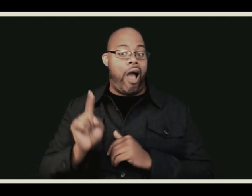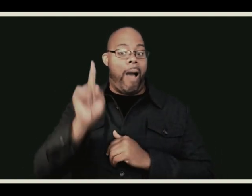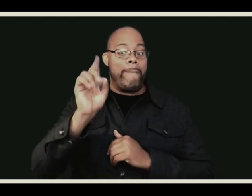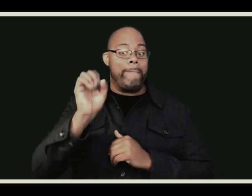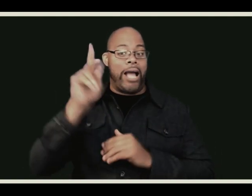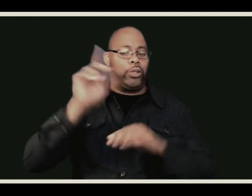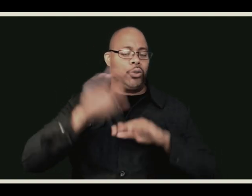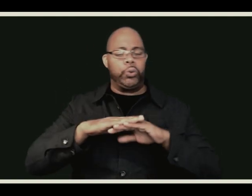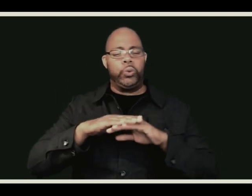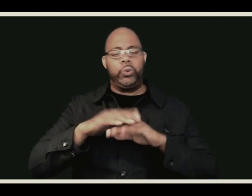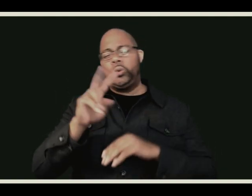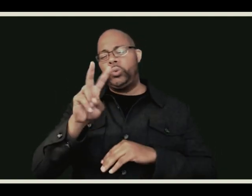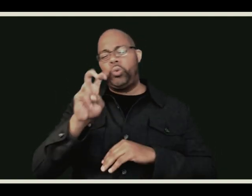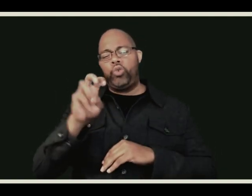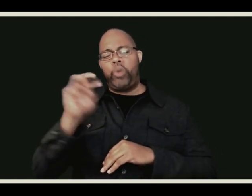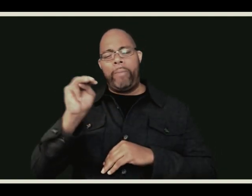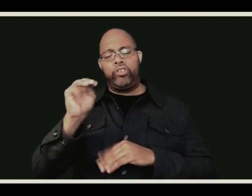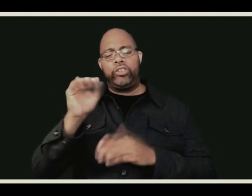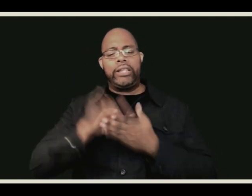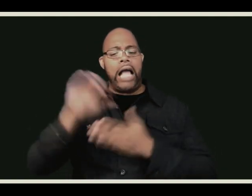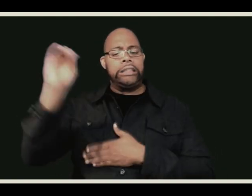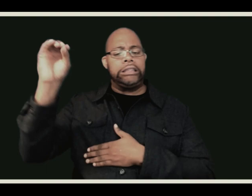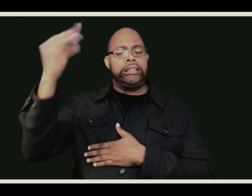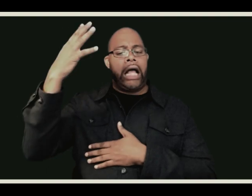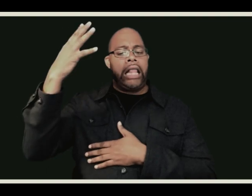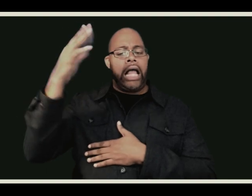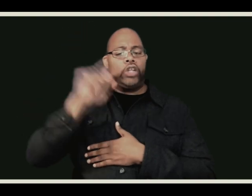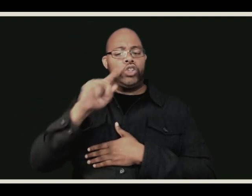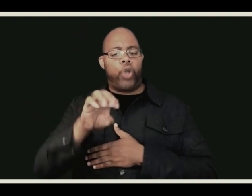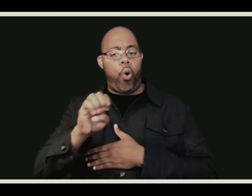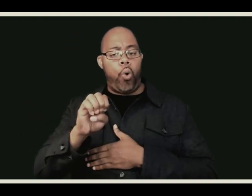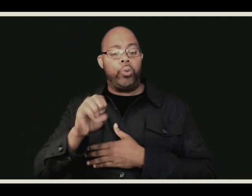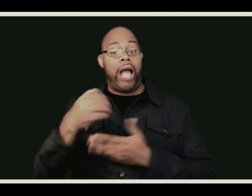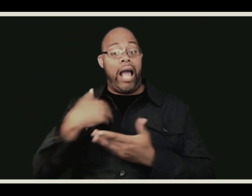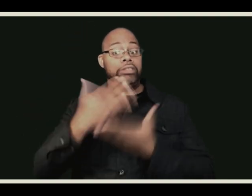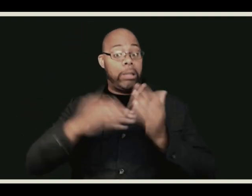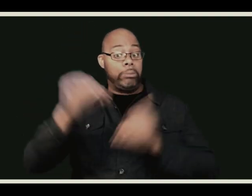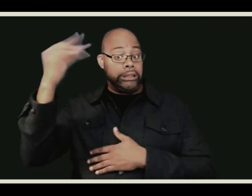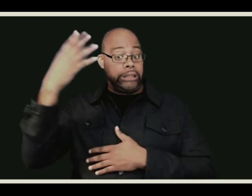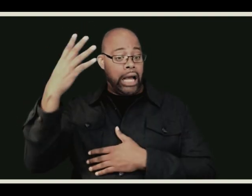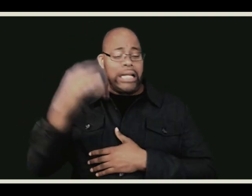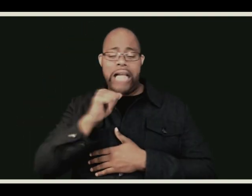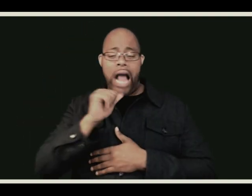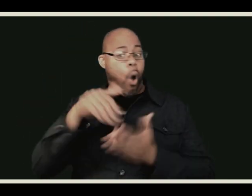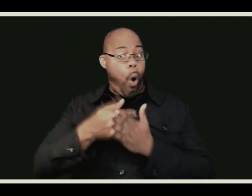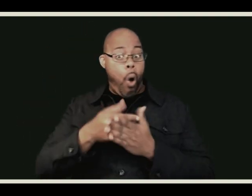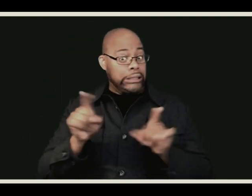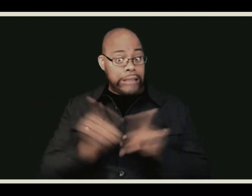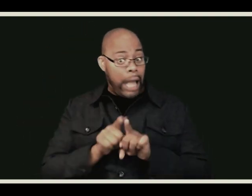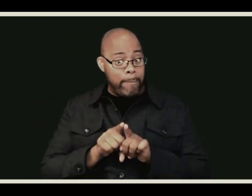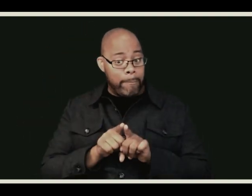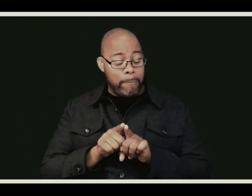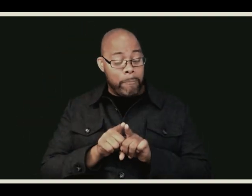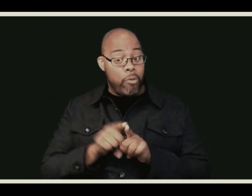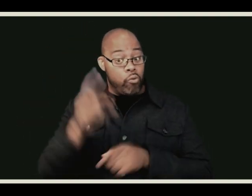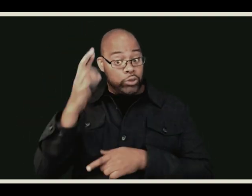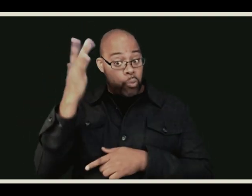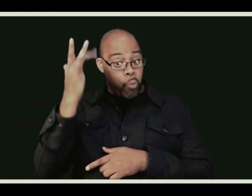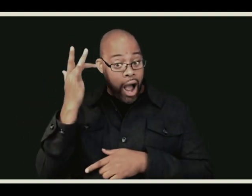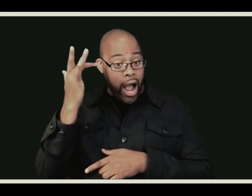that first 200 meters, what we call the sunlight zone. Because while there's sunlight there, it's not all the same. And that's